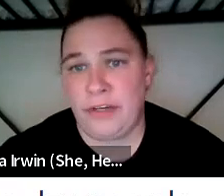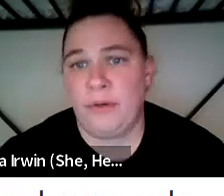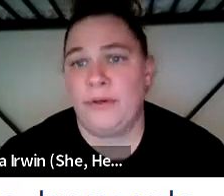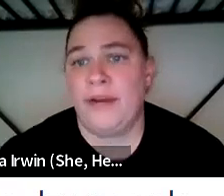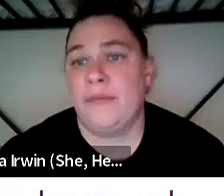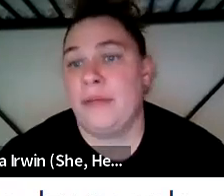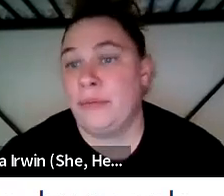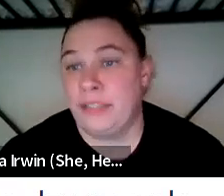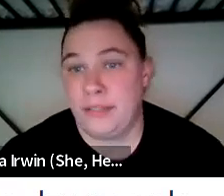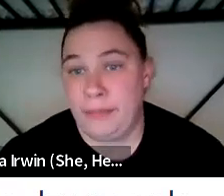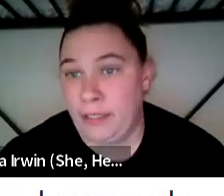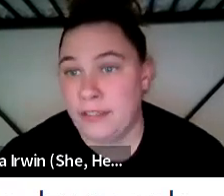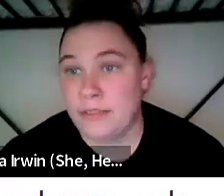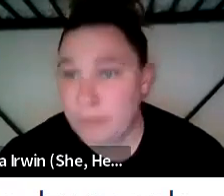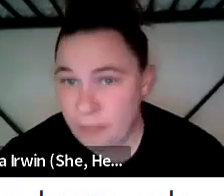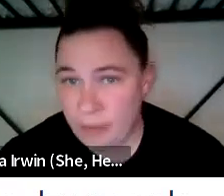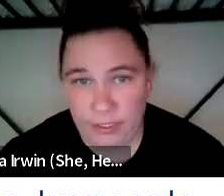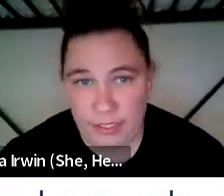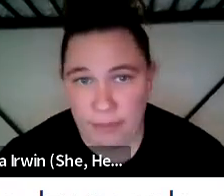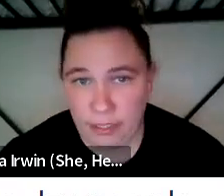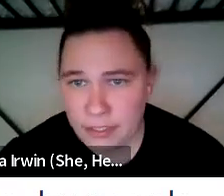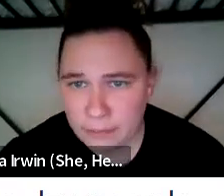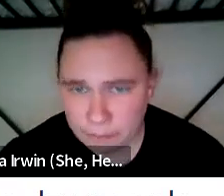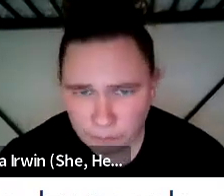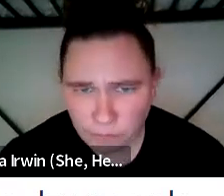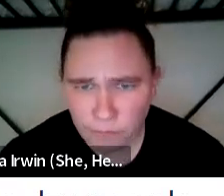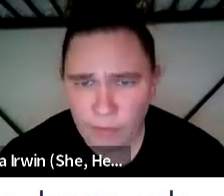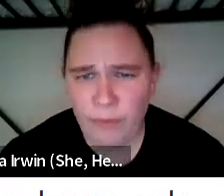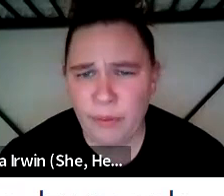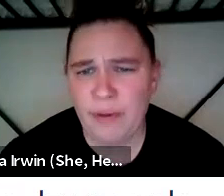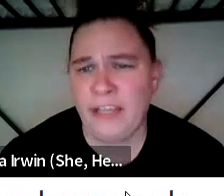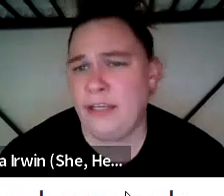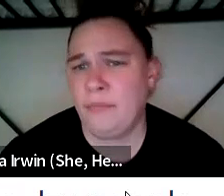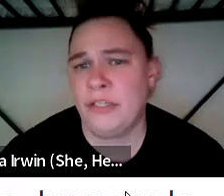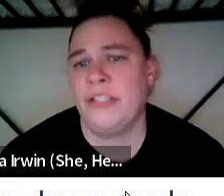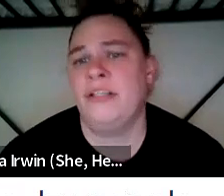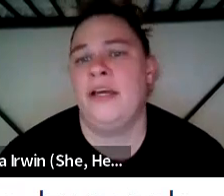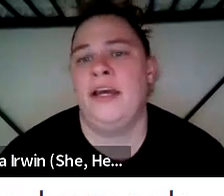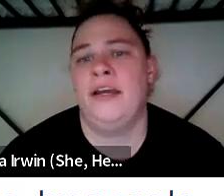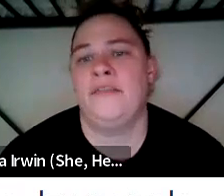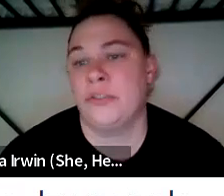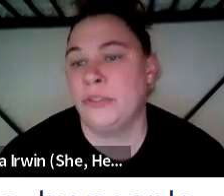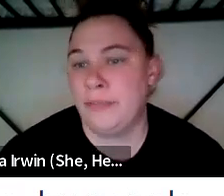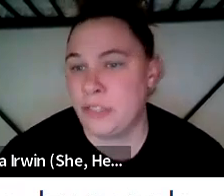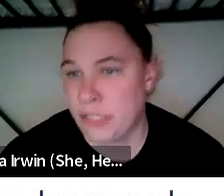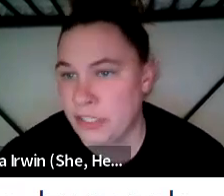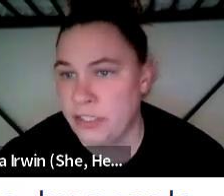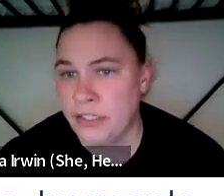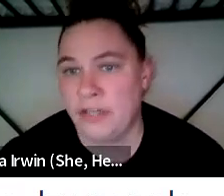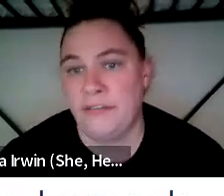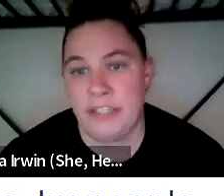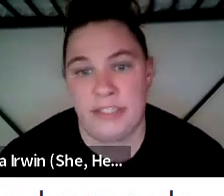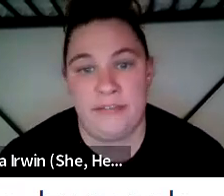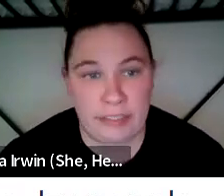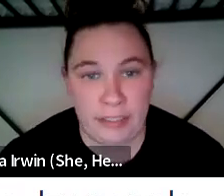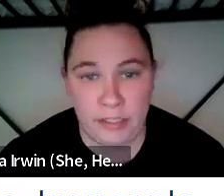MATP is a free program for people with disabilities by people with disabilities. We provide in-person and virtual